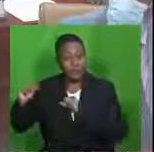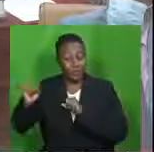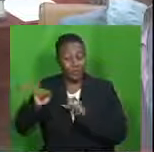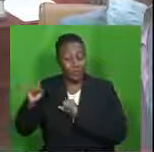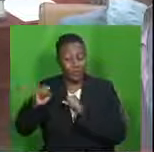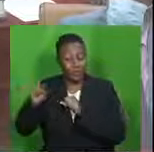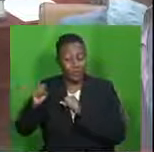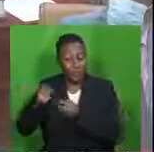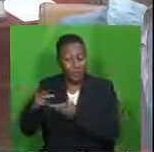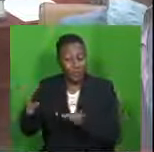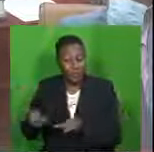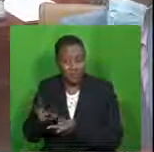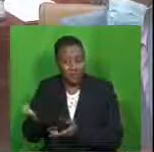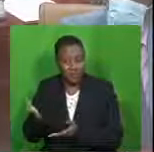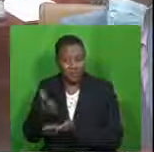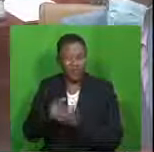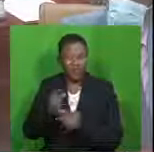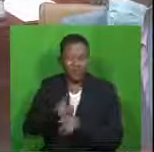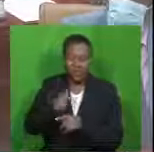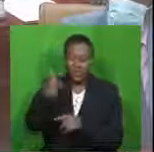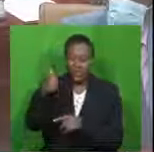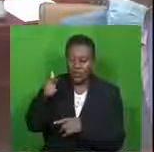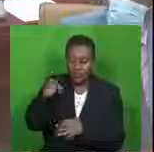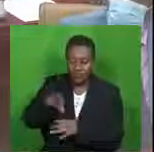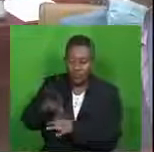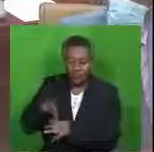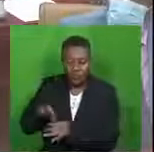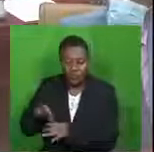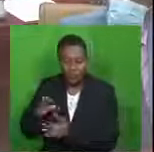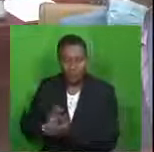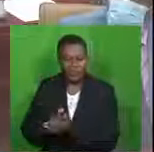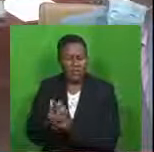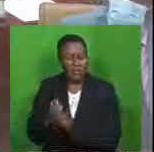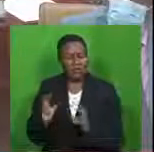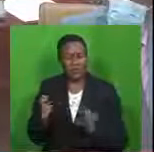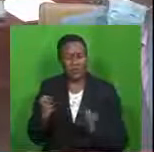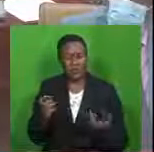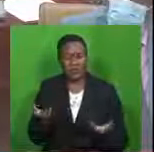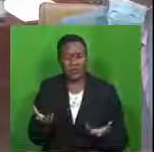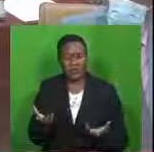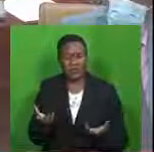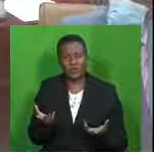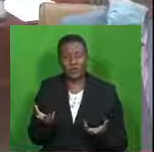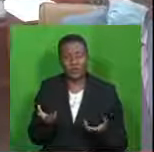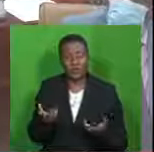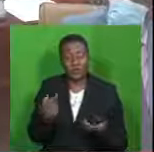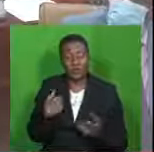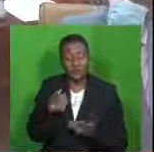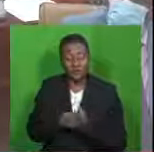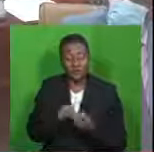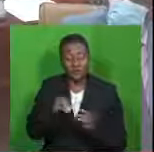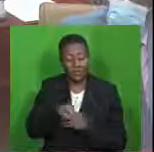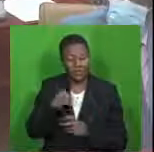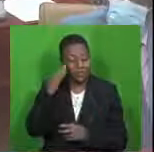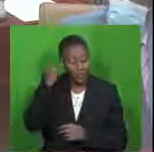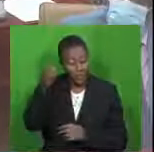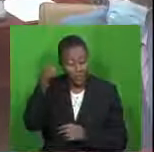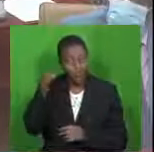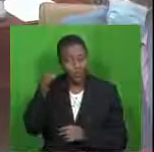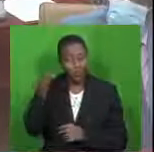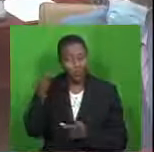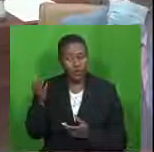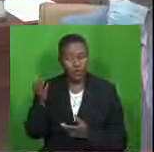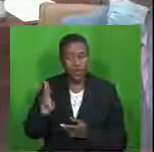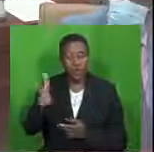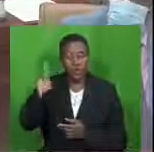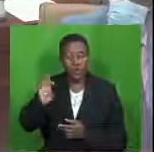even grassing and other issues are still a problem. So I'm sure in future you have to come back. The Upper East